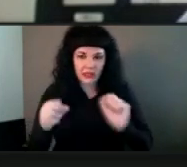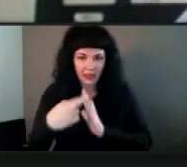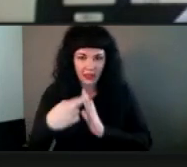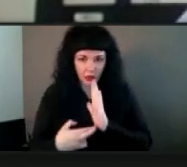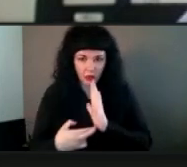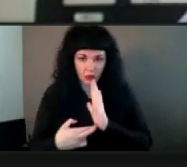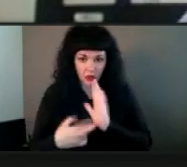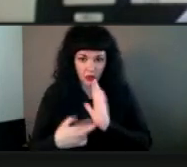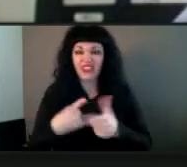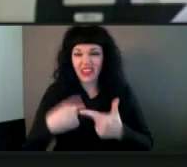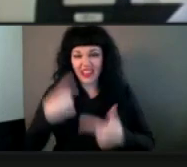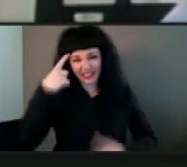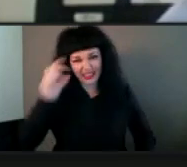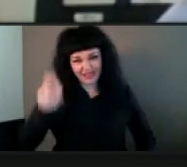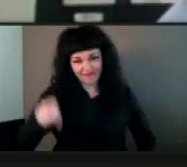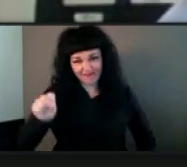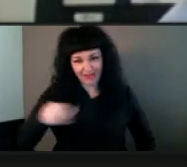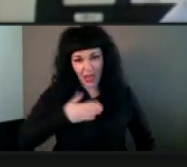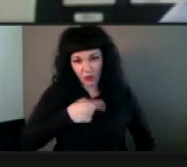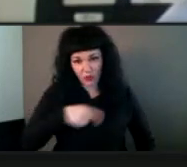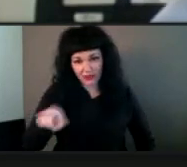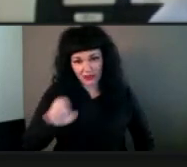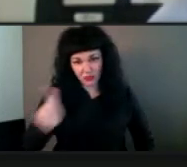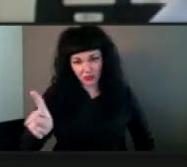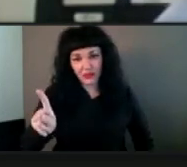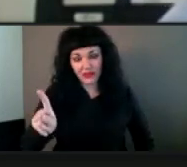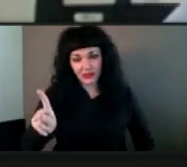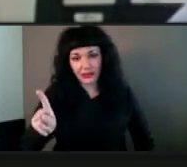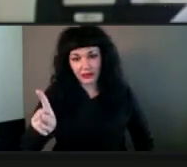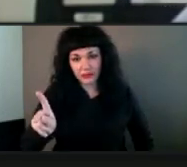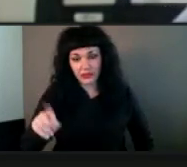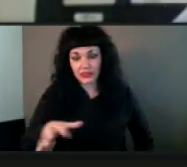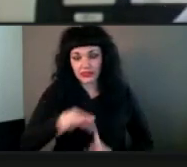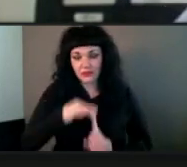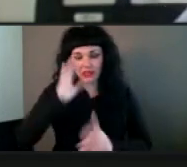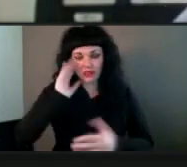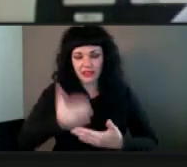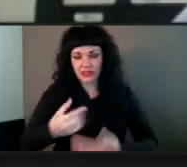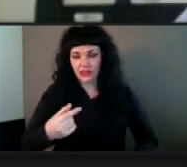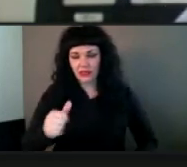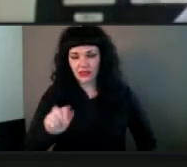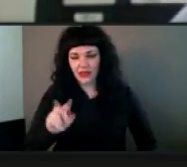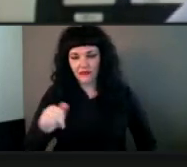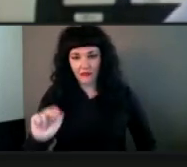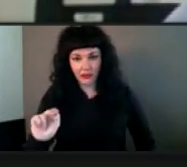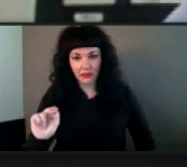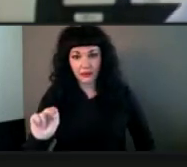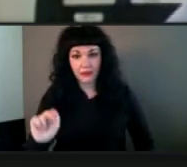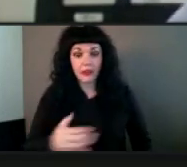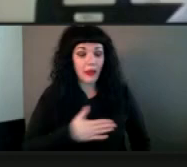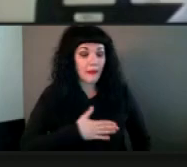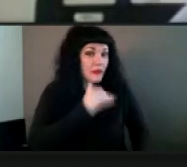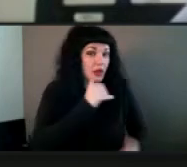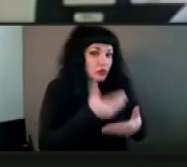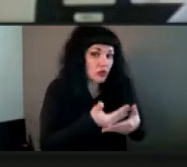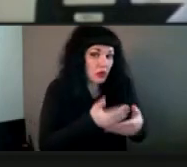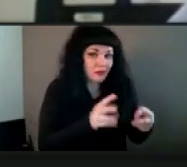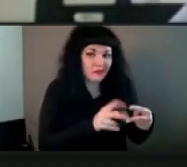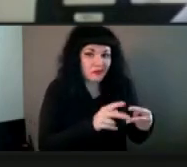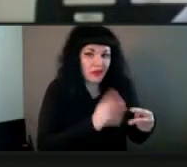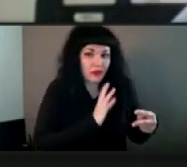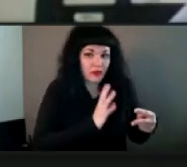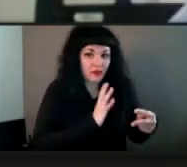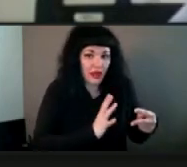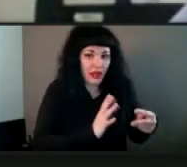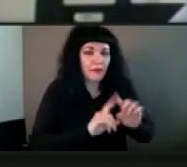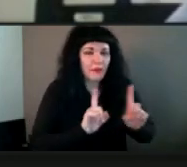would. For my daughter, she's fine either way. She, for the social aspects of school, I think would prefer to go to school. But